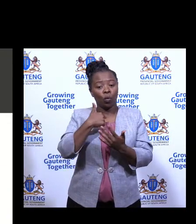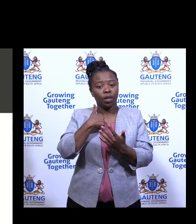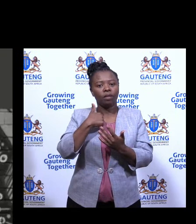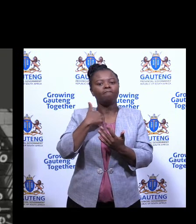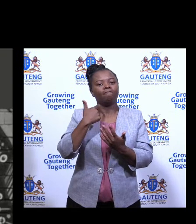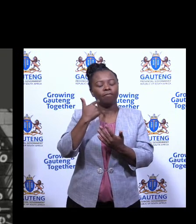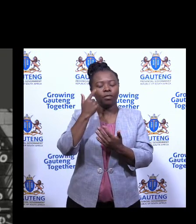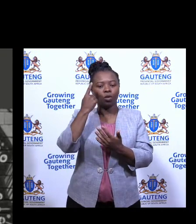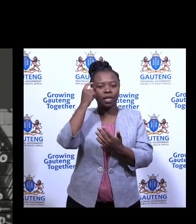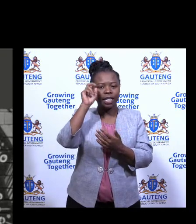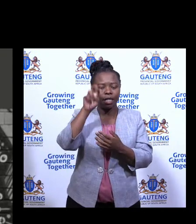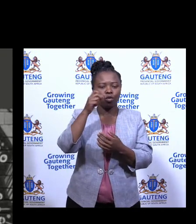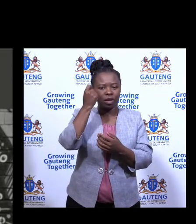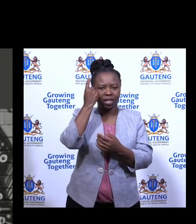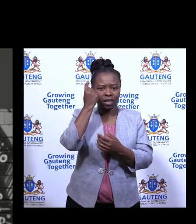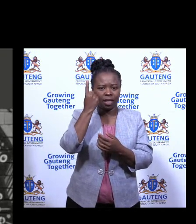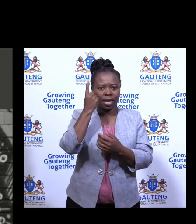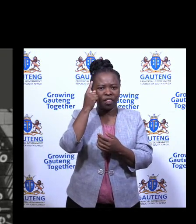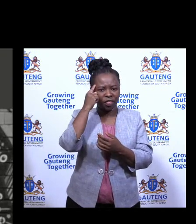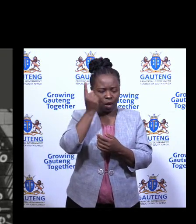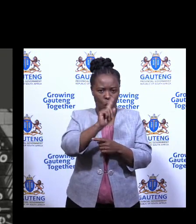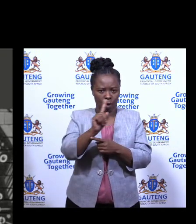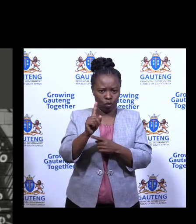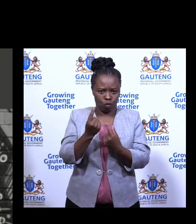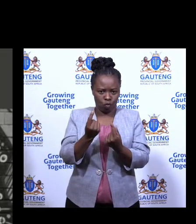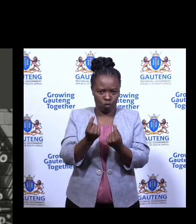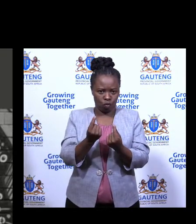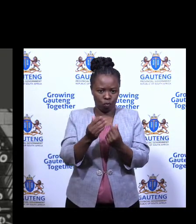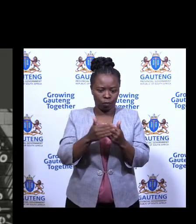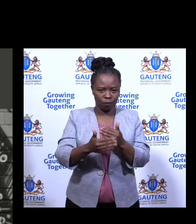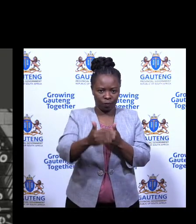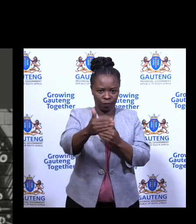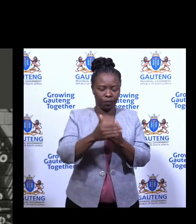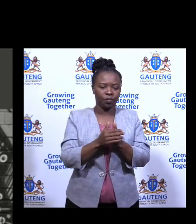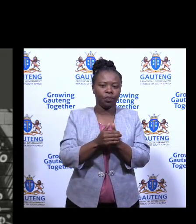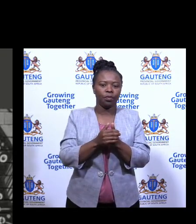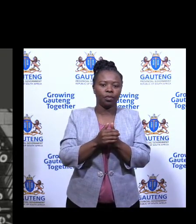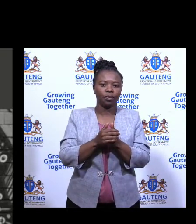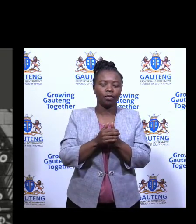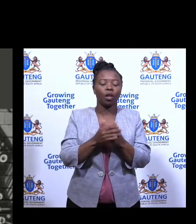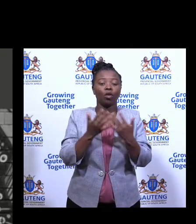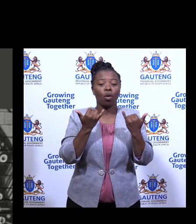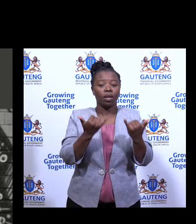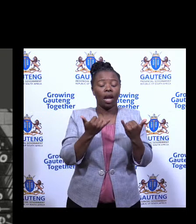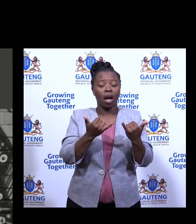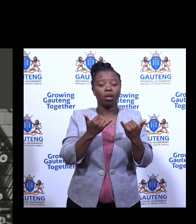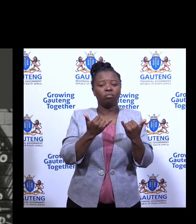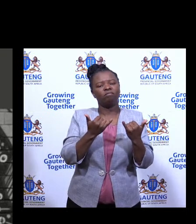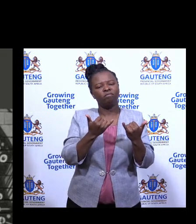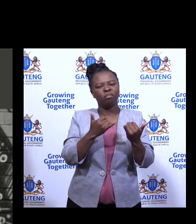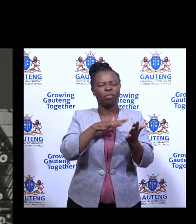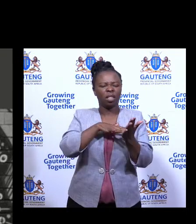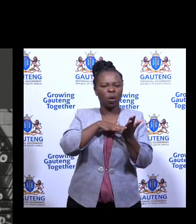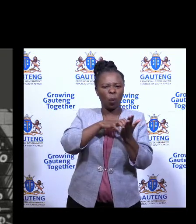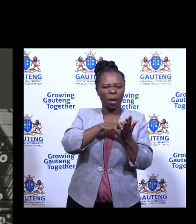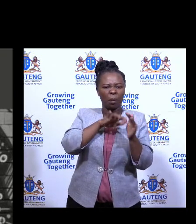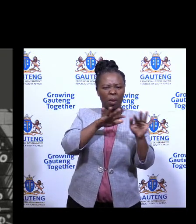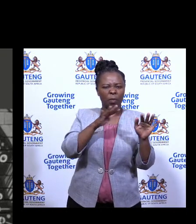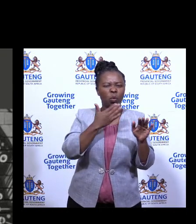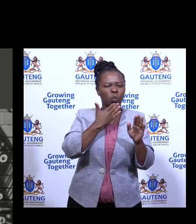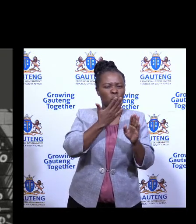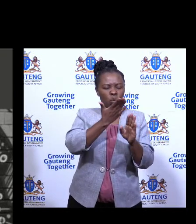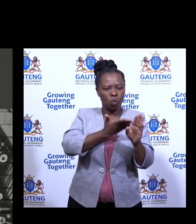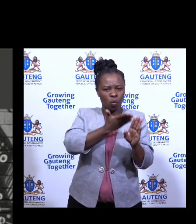into consideration. So first of all, I want to contextualize that with vulnerability, and who do we think is vulnerable, and why